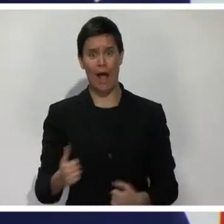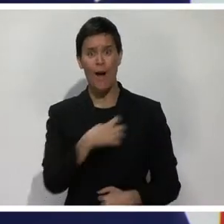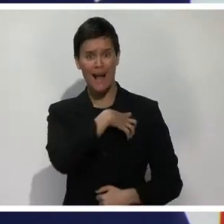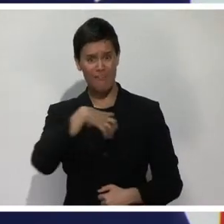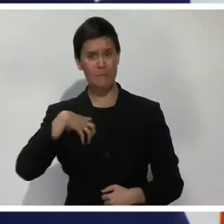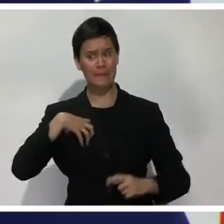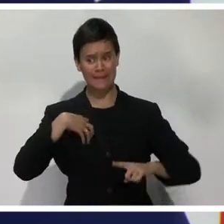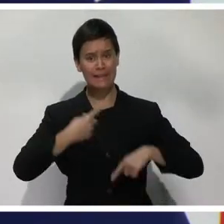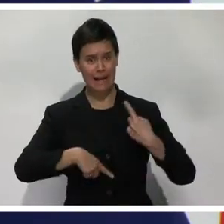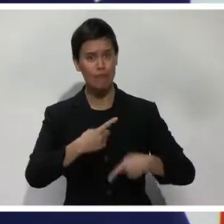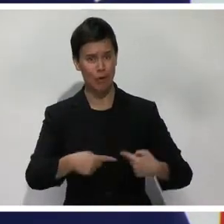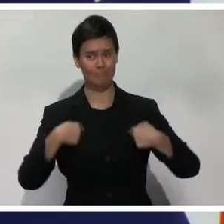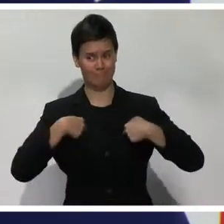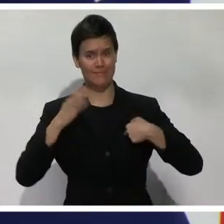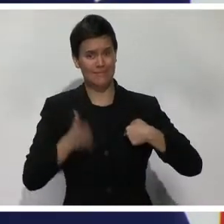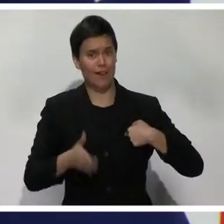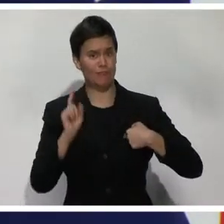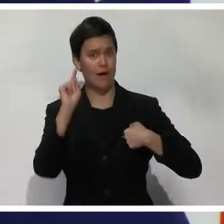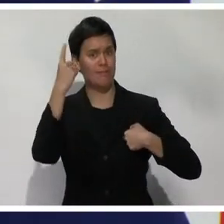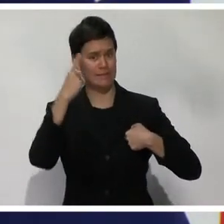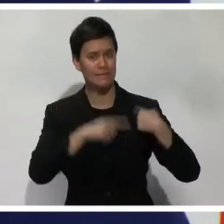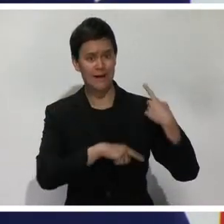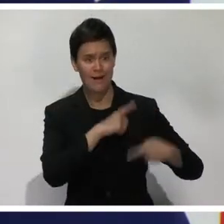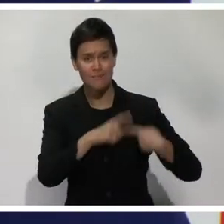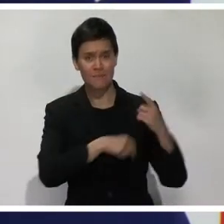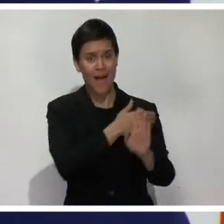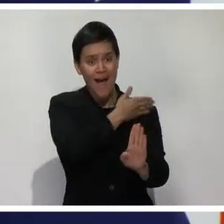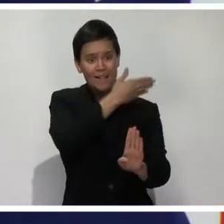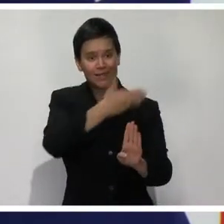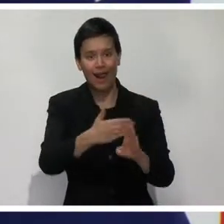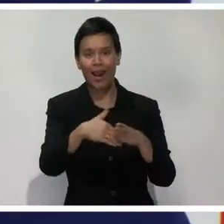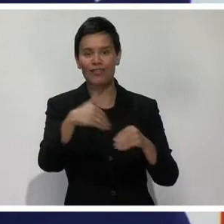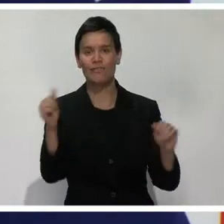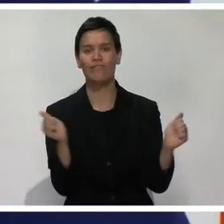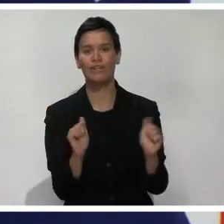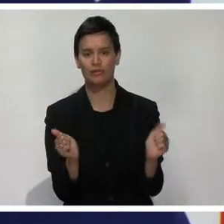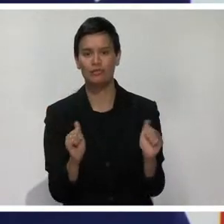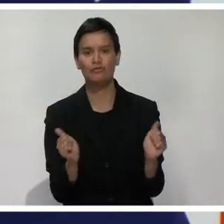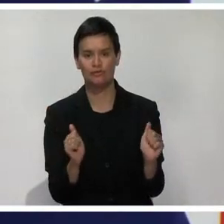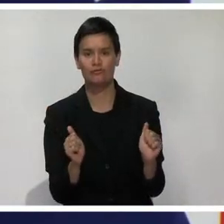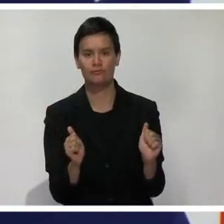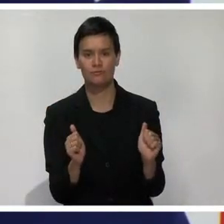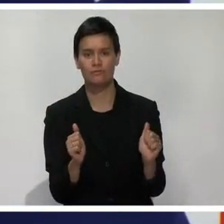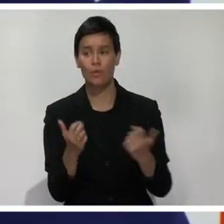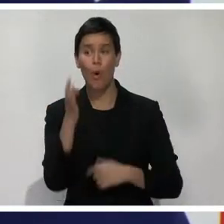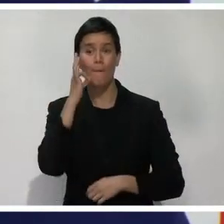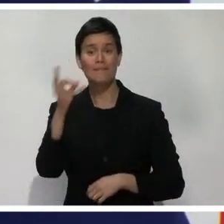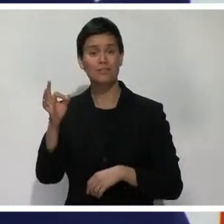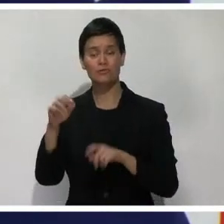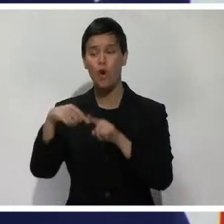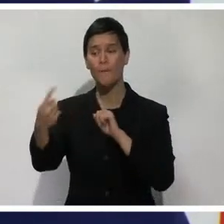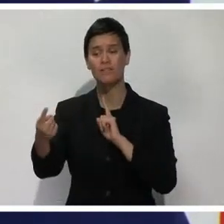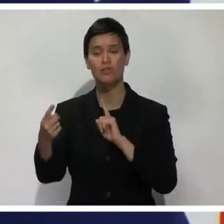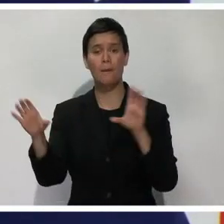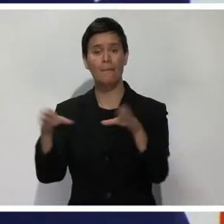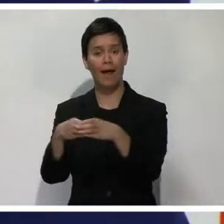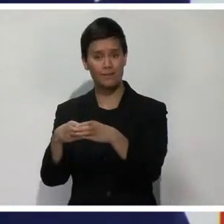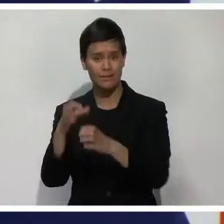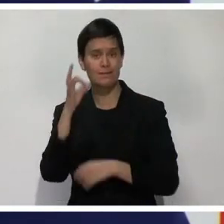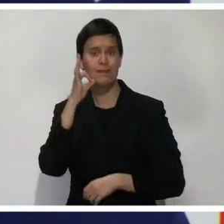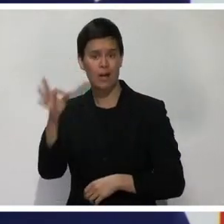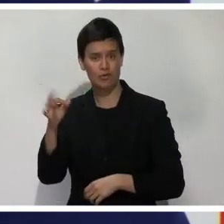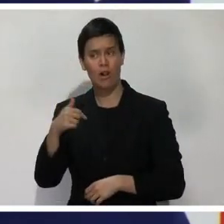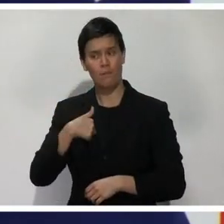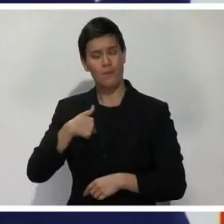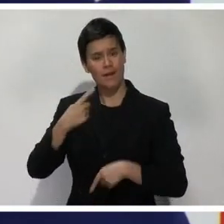opposition informed. I will continue to let them know, because this is a significant health issue, just as I did with Simon Bridges when he was in the